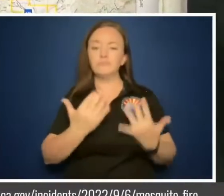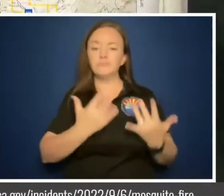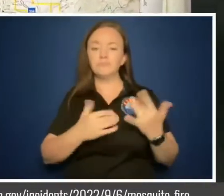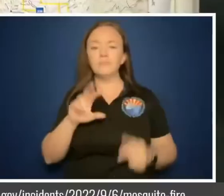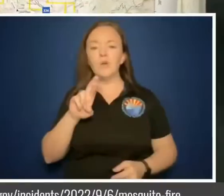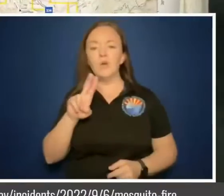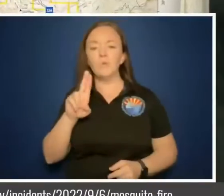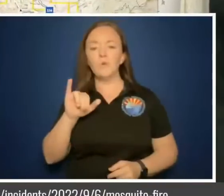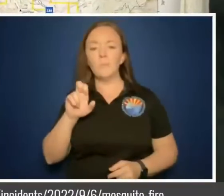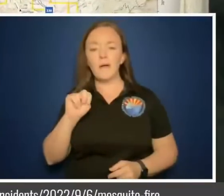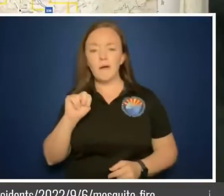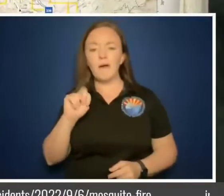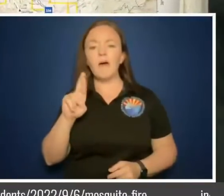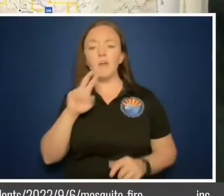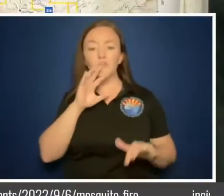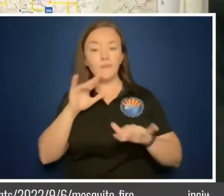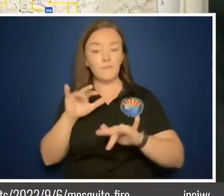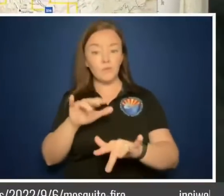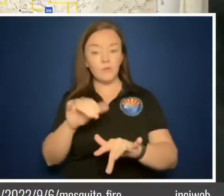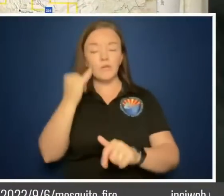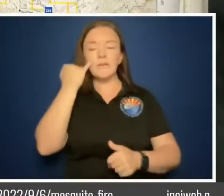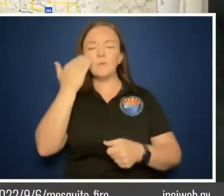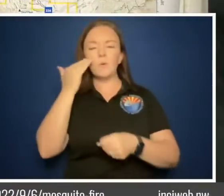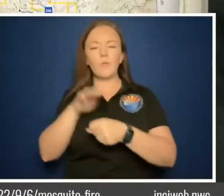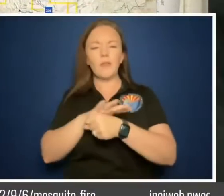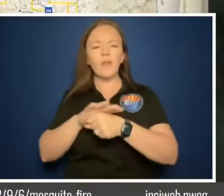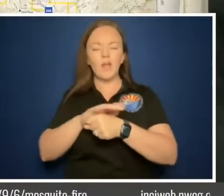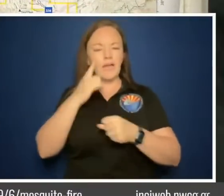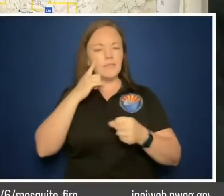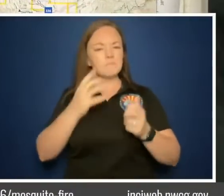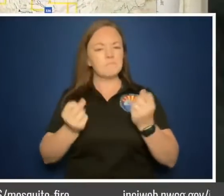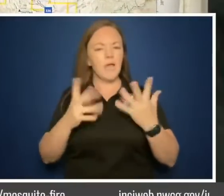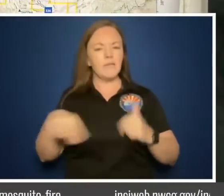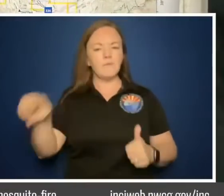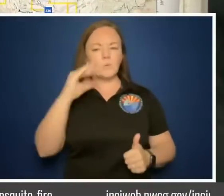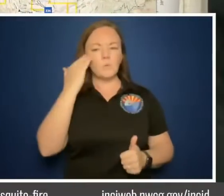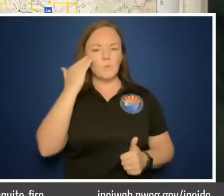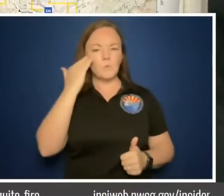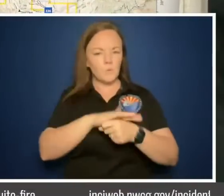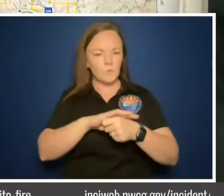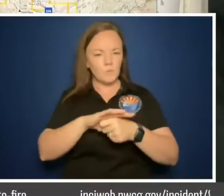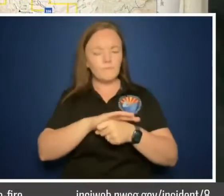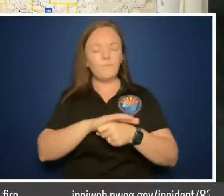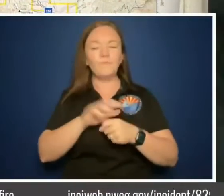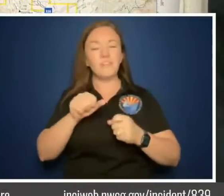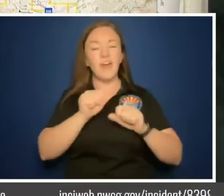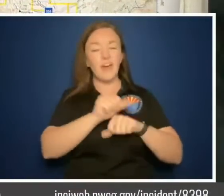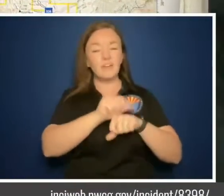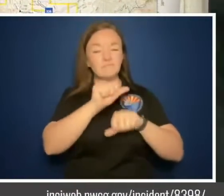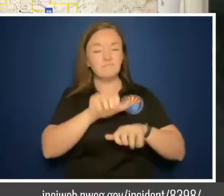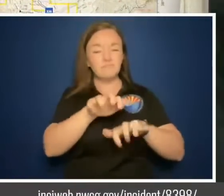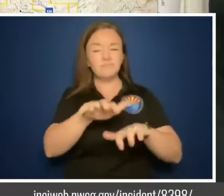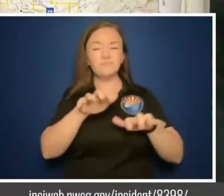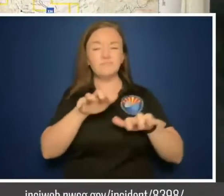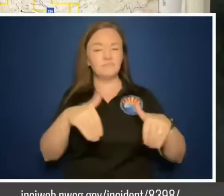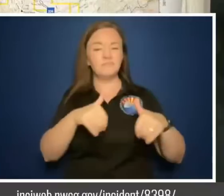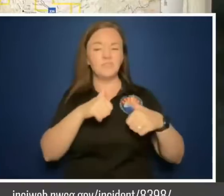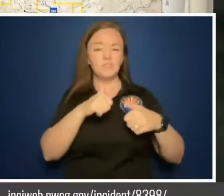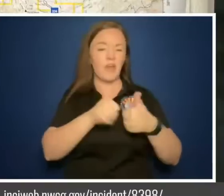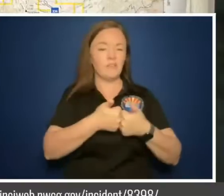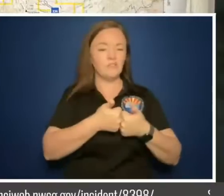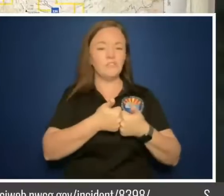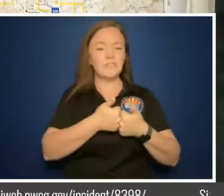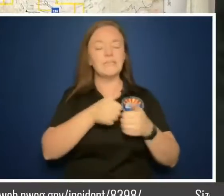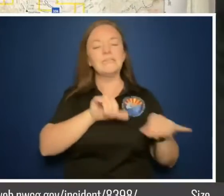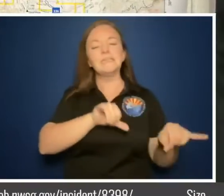River. If you're familiar with this area, which I think a lot of you are, this is very challenging terrain, similar to what we're dealing with over